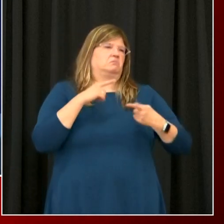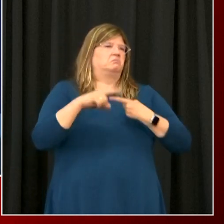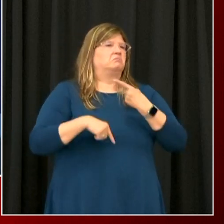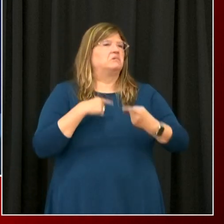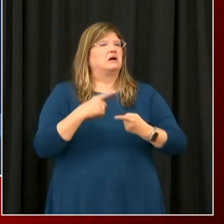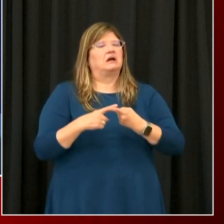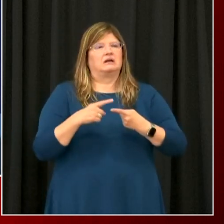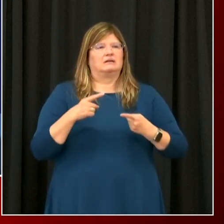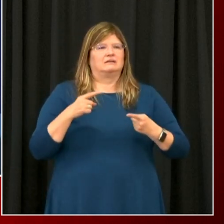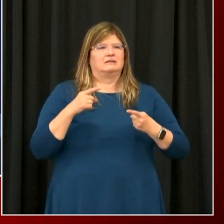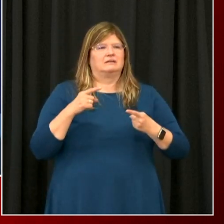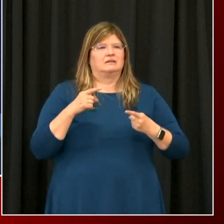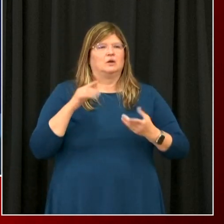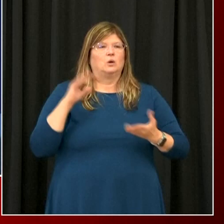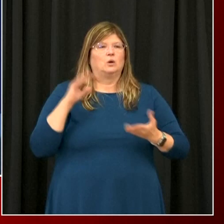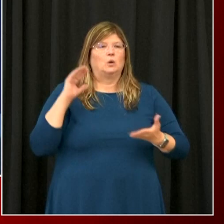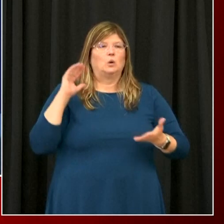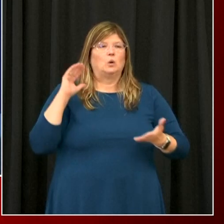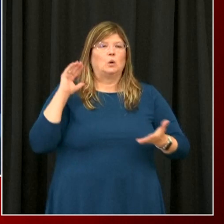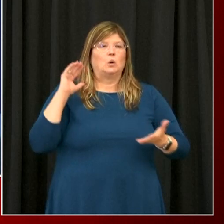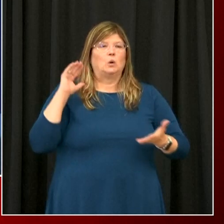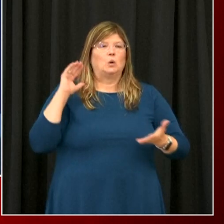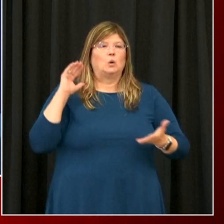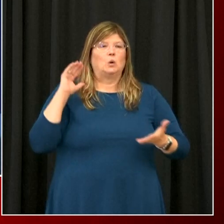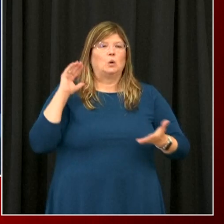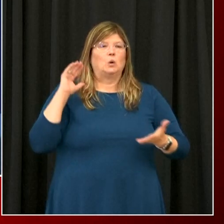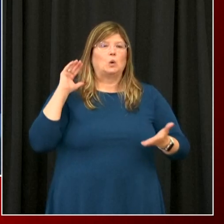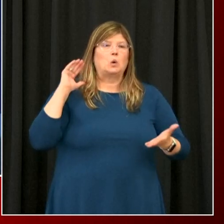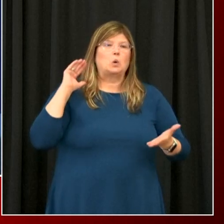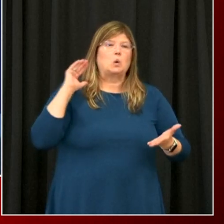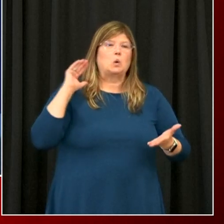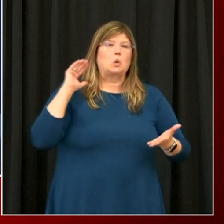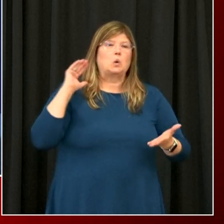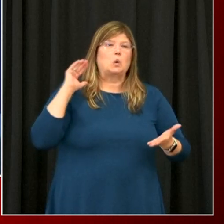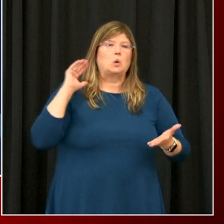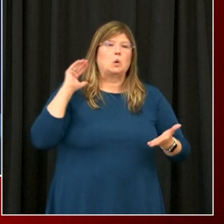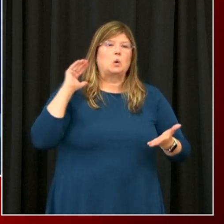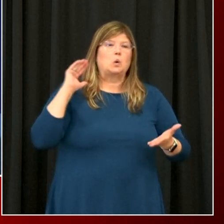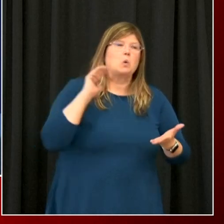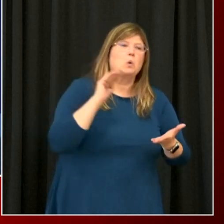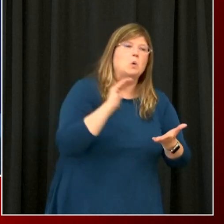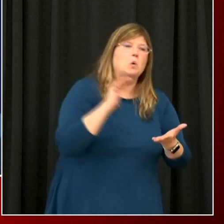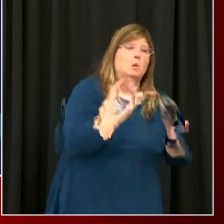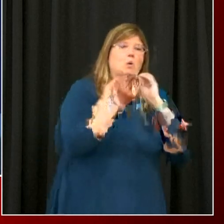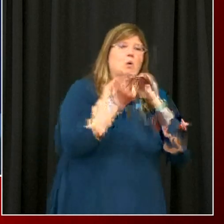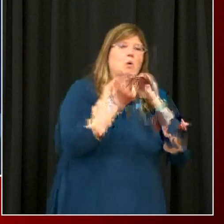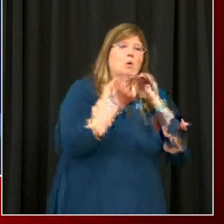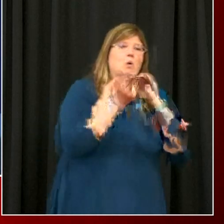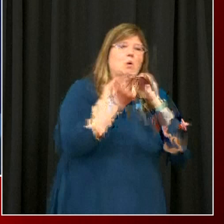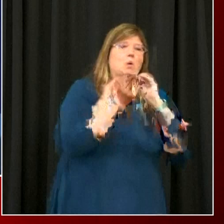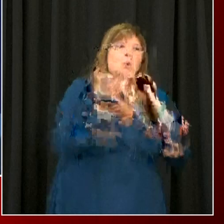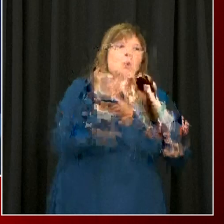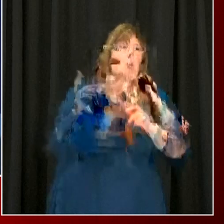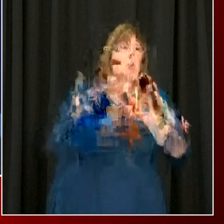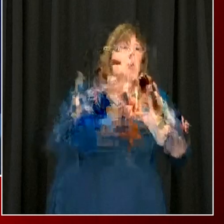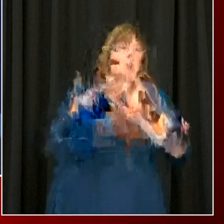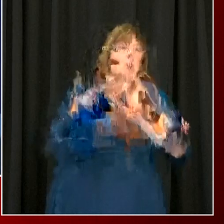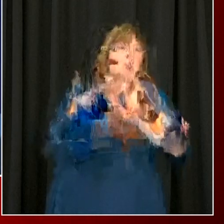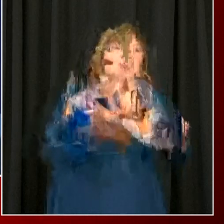uptake of the site in the first week in terms of the drive-through. a lot of the people who drive through the site